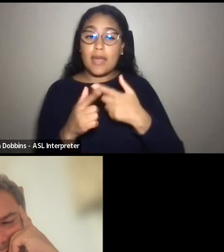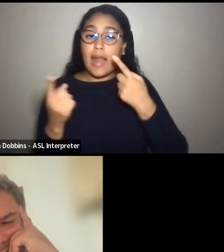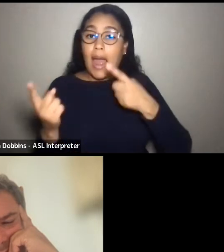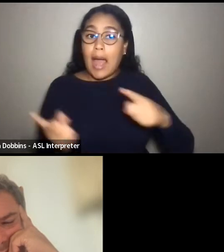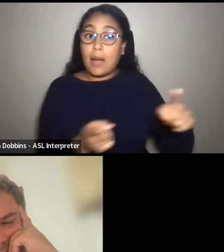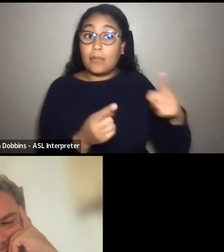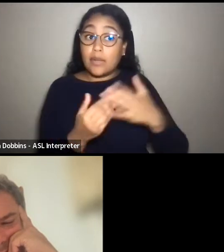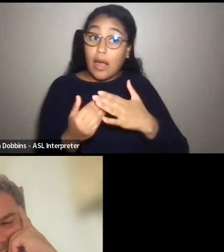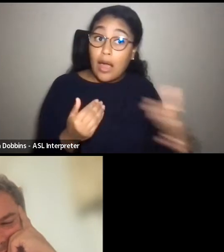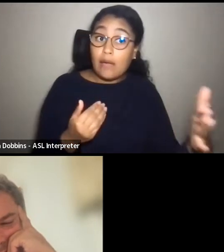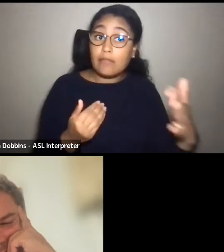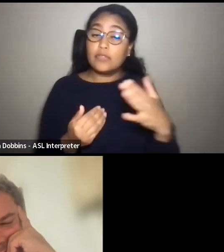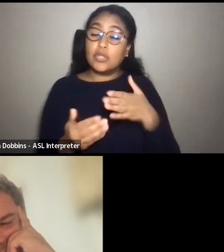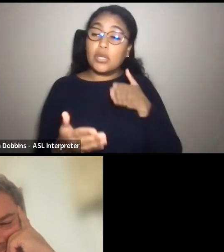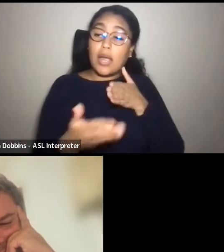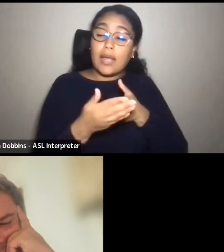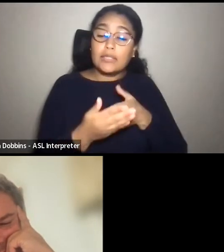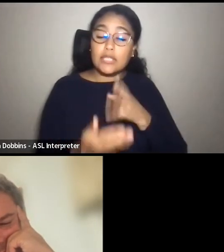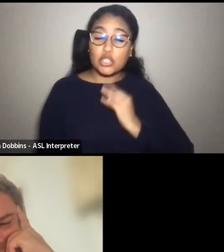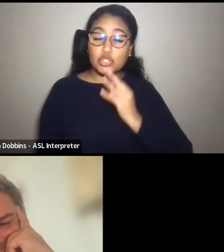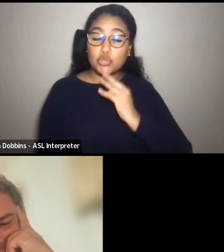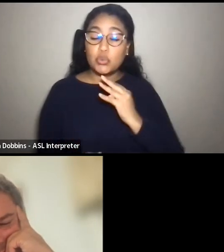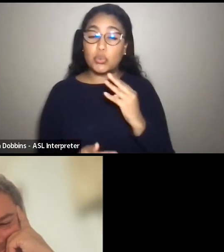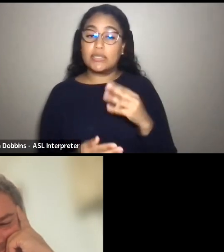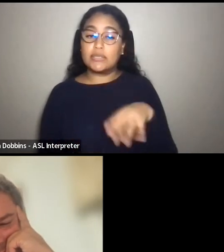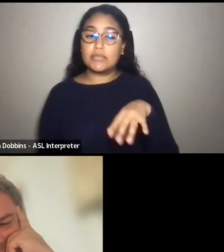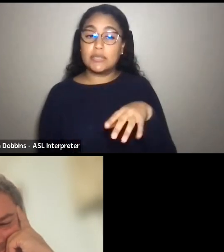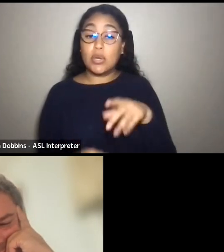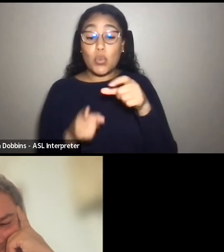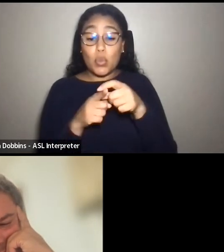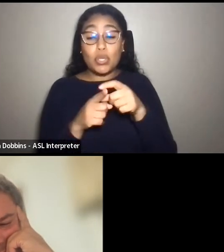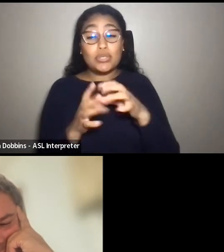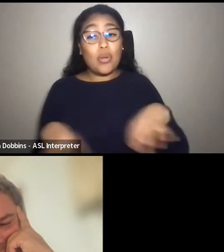anti-Jewish and anti-Semitic sentiment. Words matter.